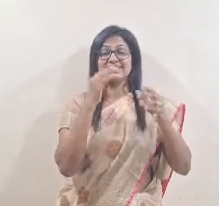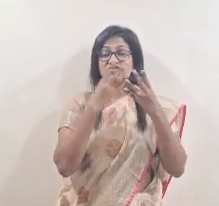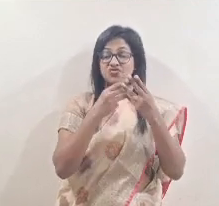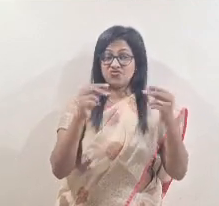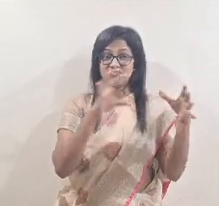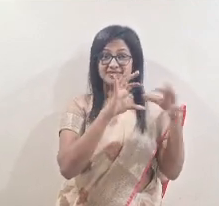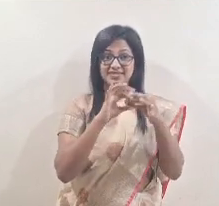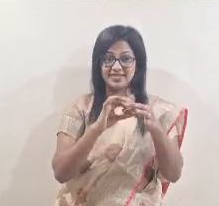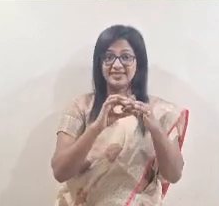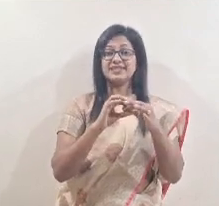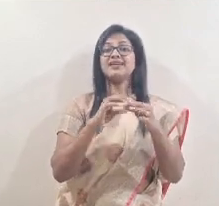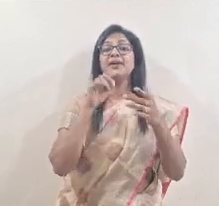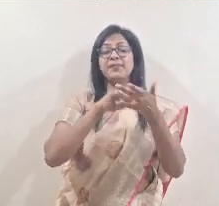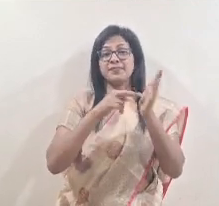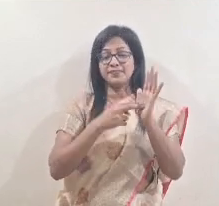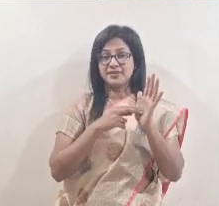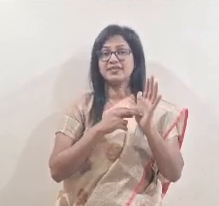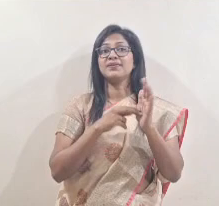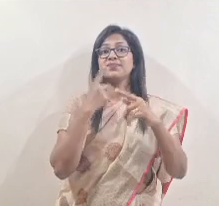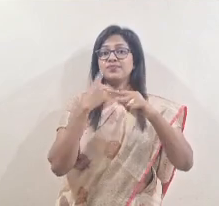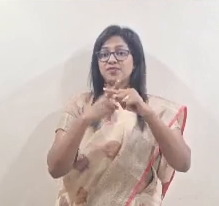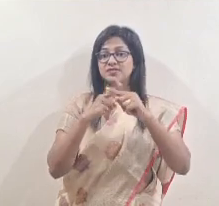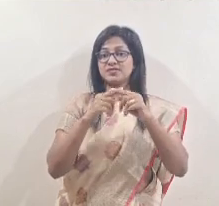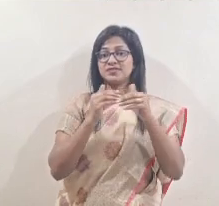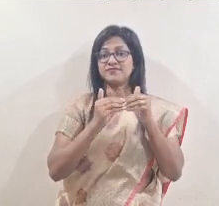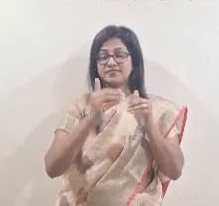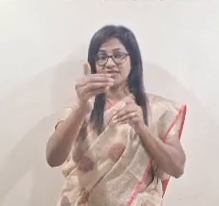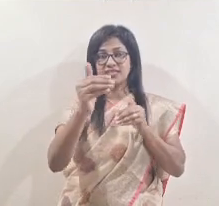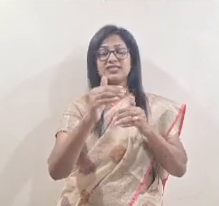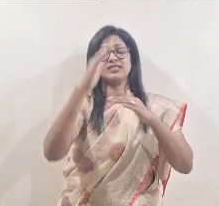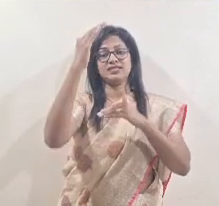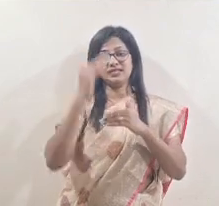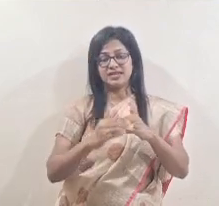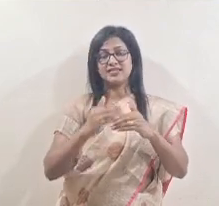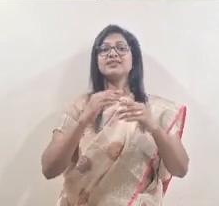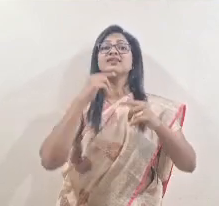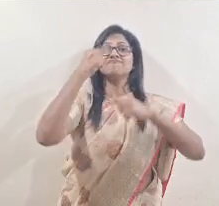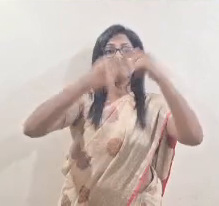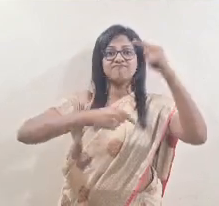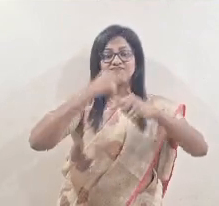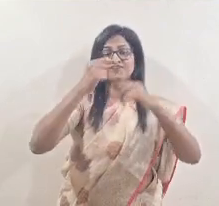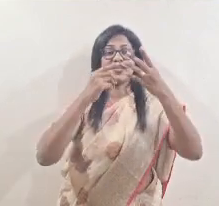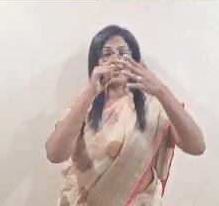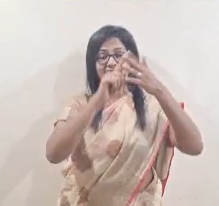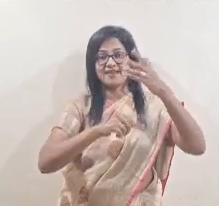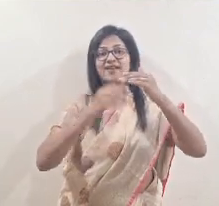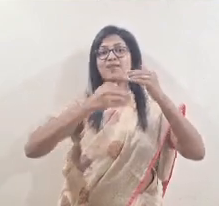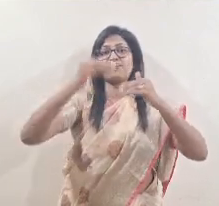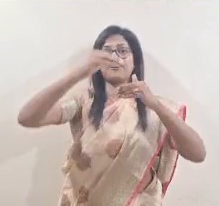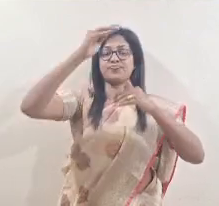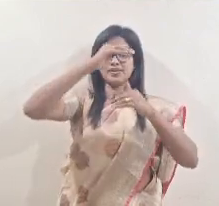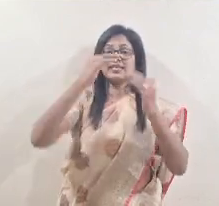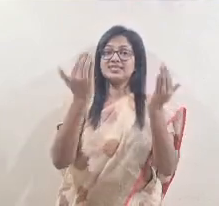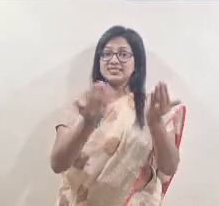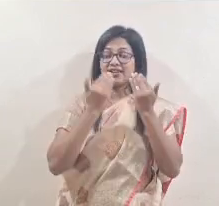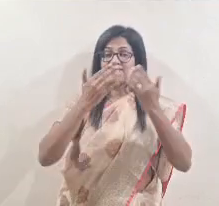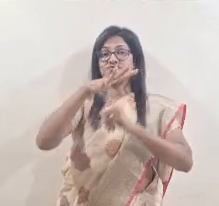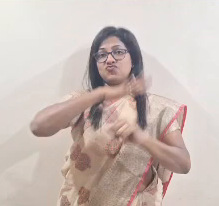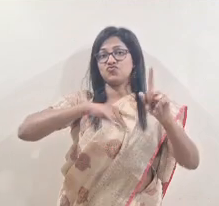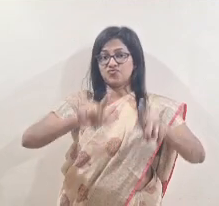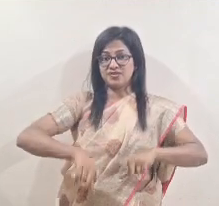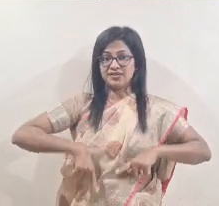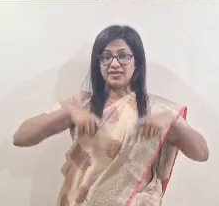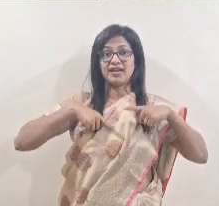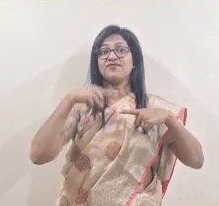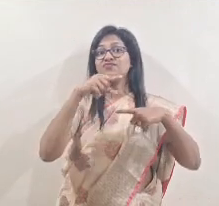solution, which means the lesser the positive distance, the higher the ranking of the attribute is. So safety and social life